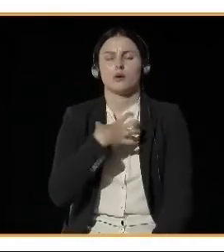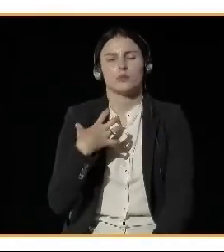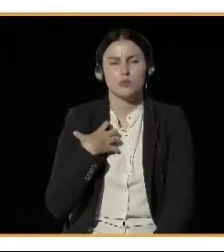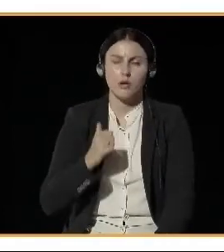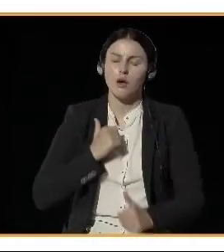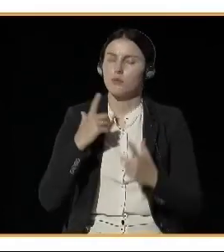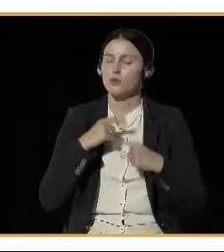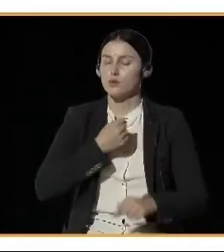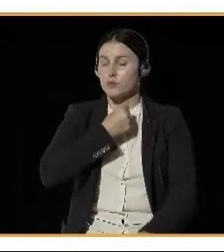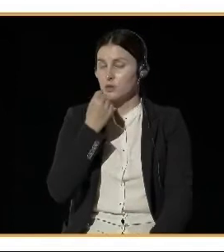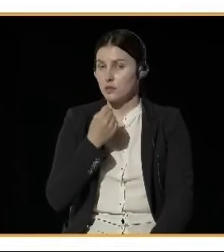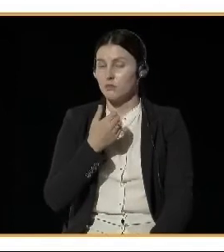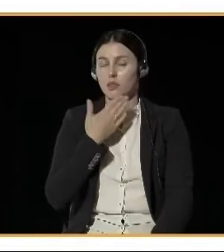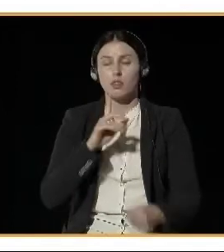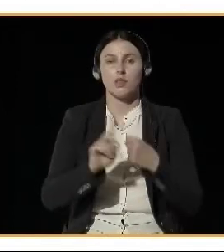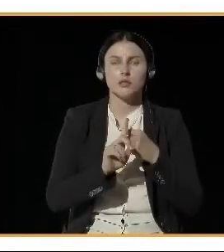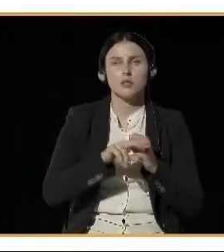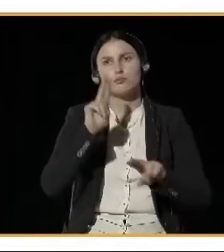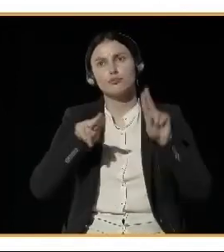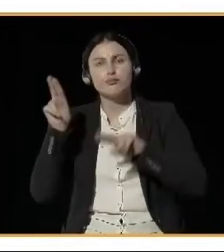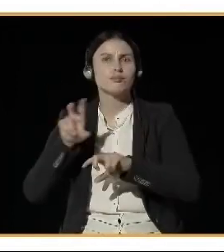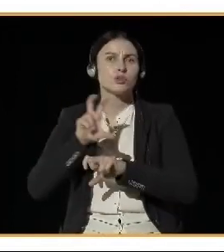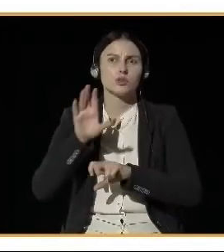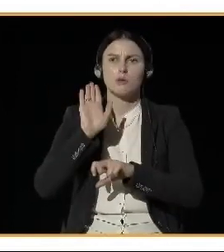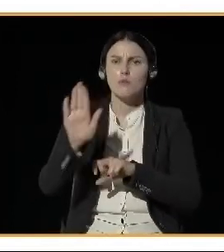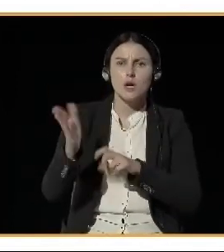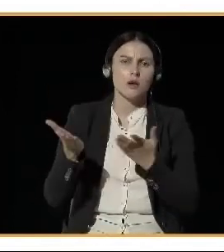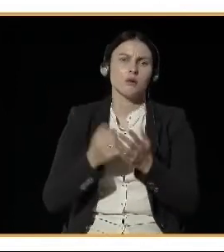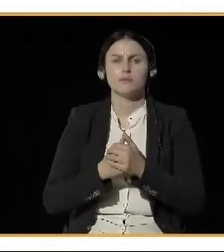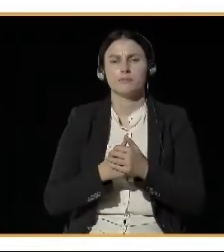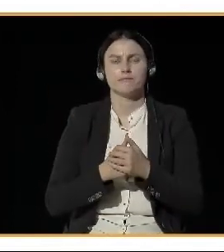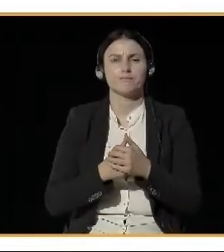say, let's assume the disabilities or